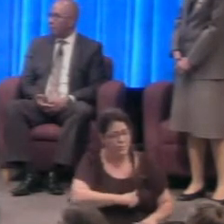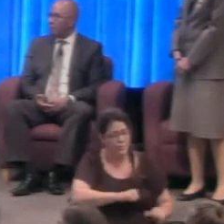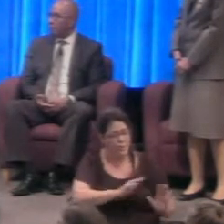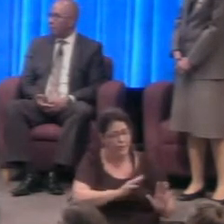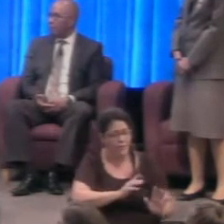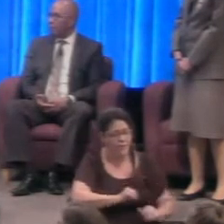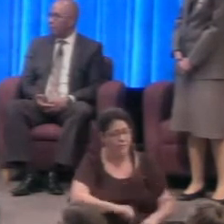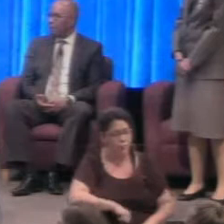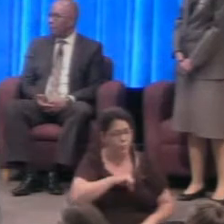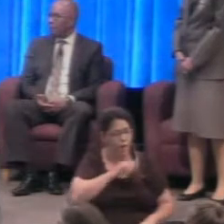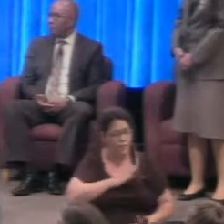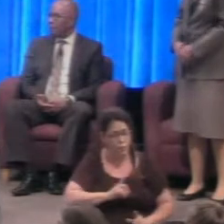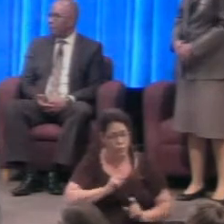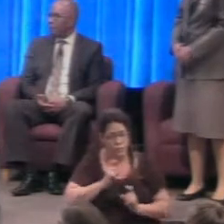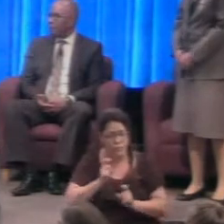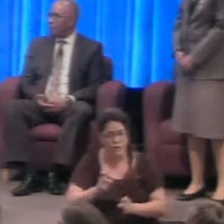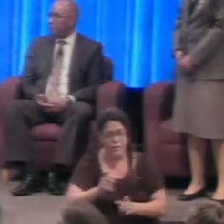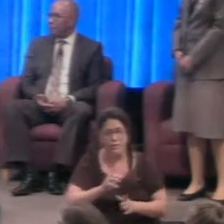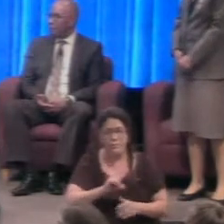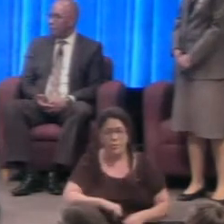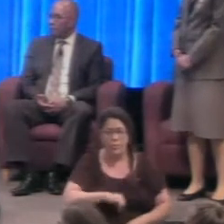to our nation's defense.